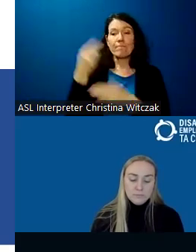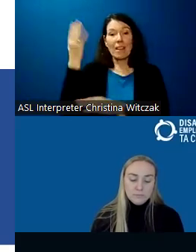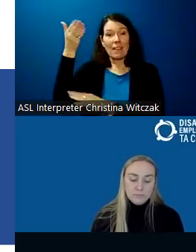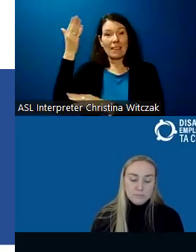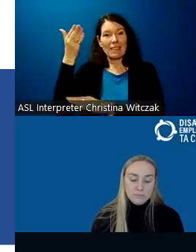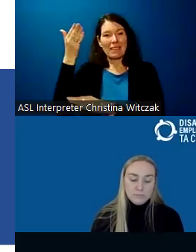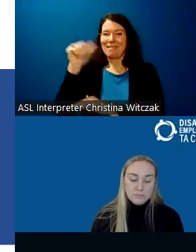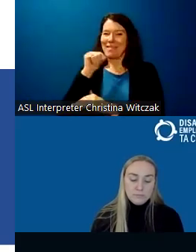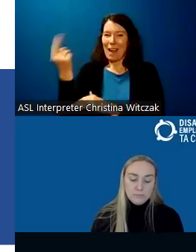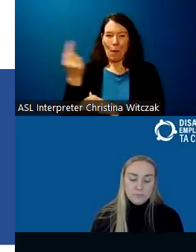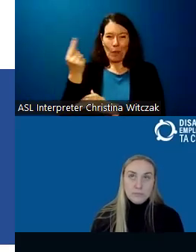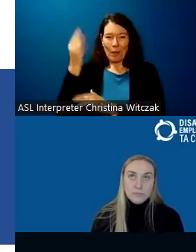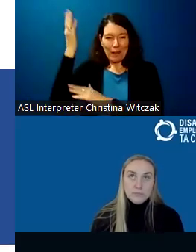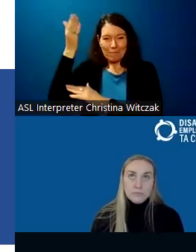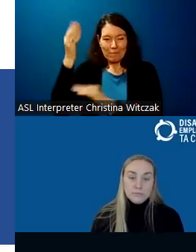because